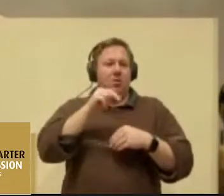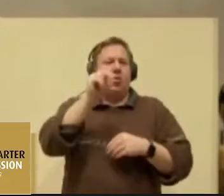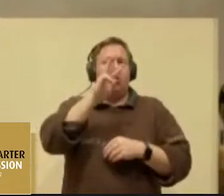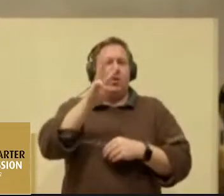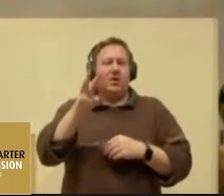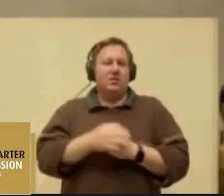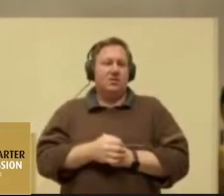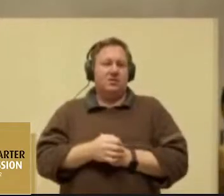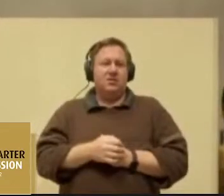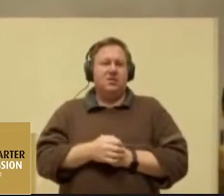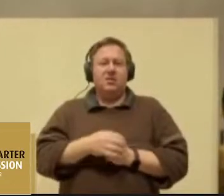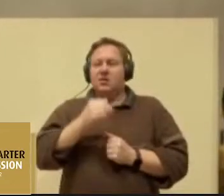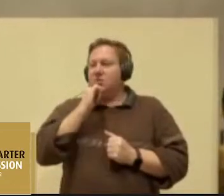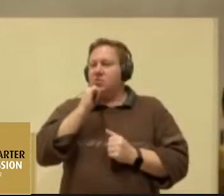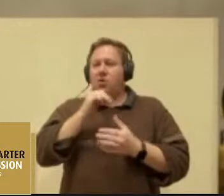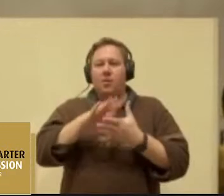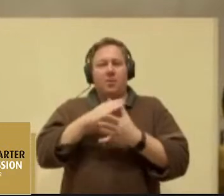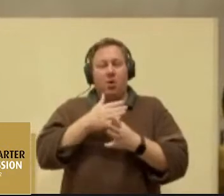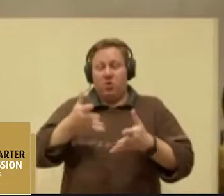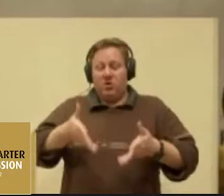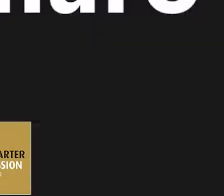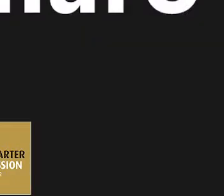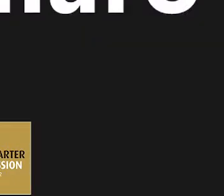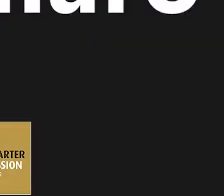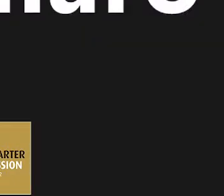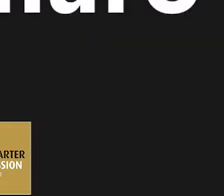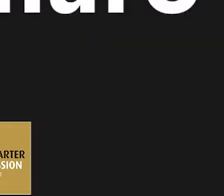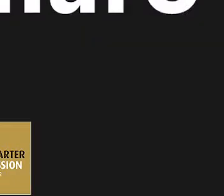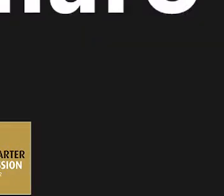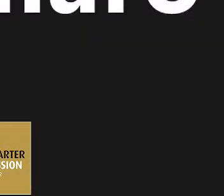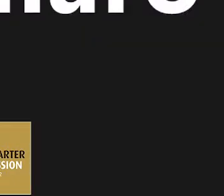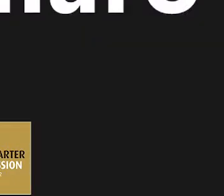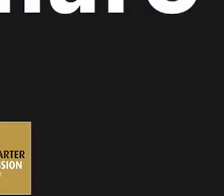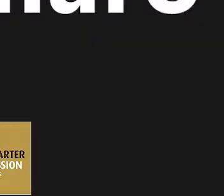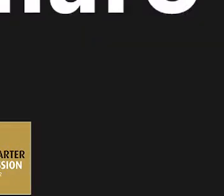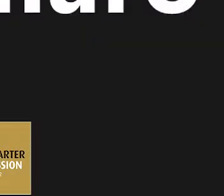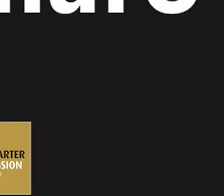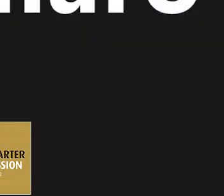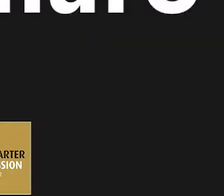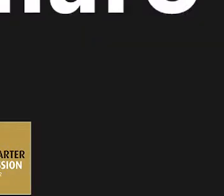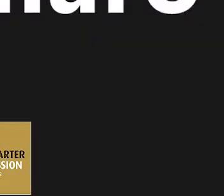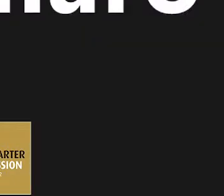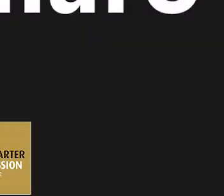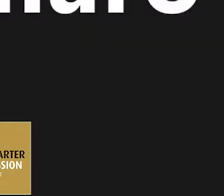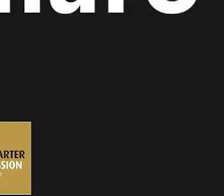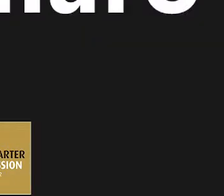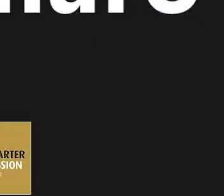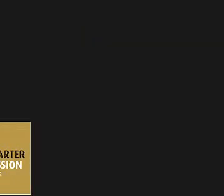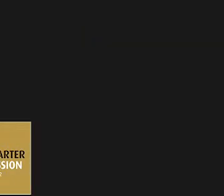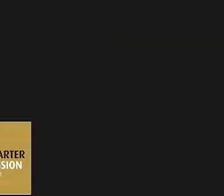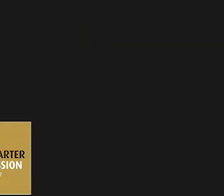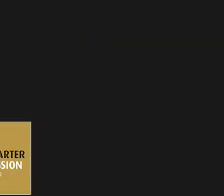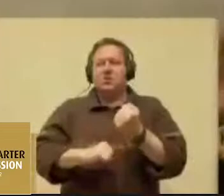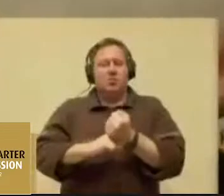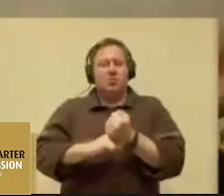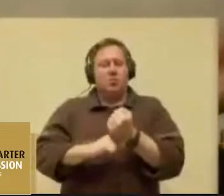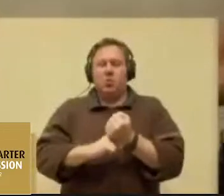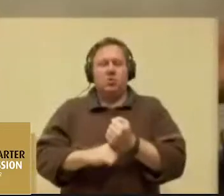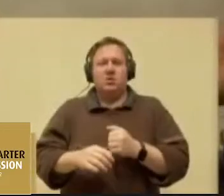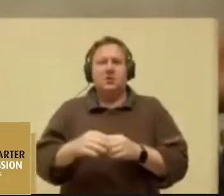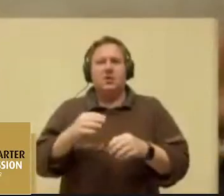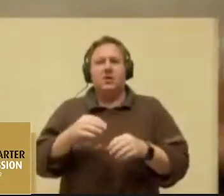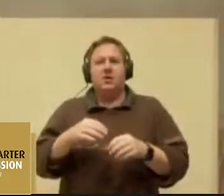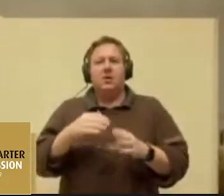but not because she's here today on the platform she's always supporting our programs